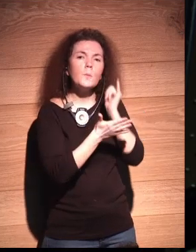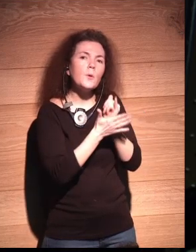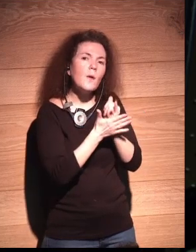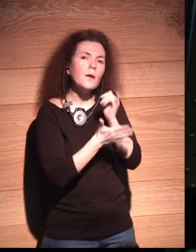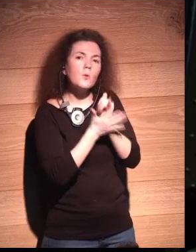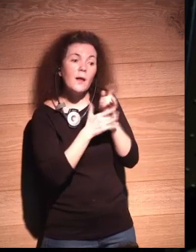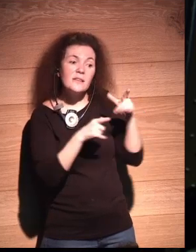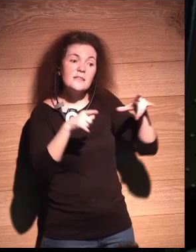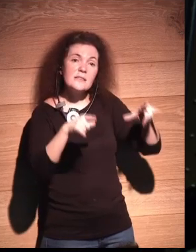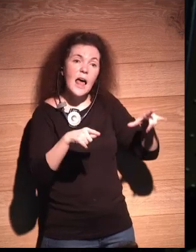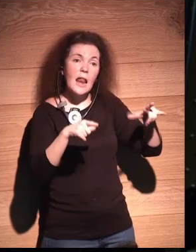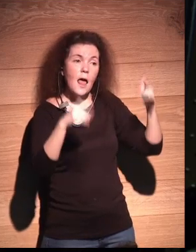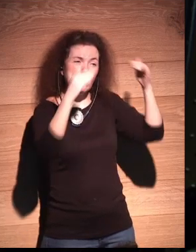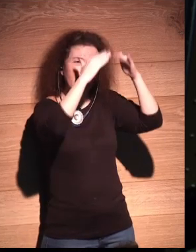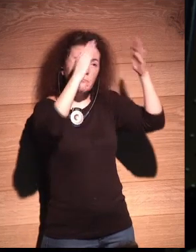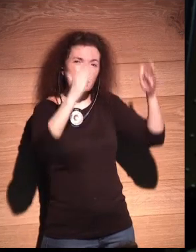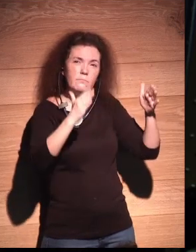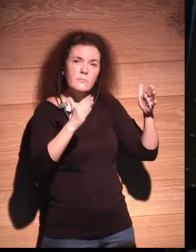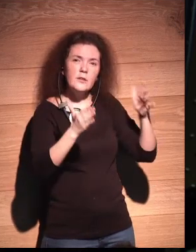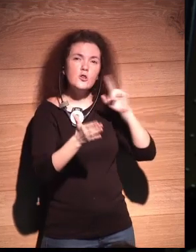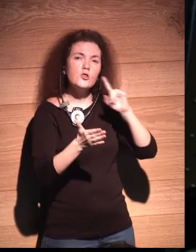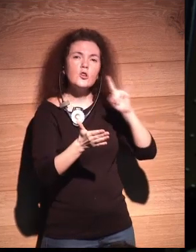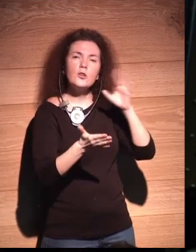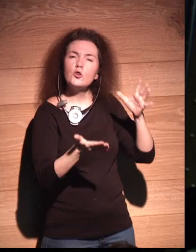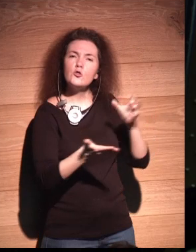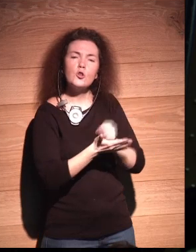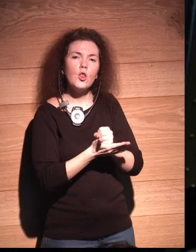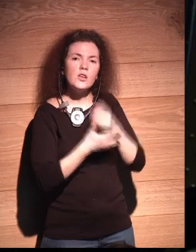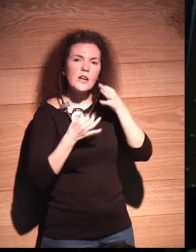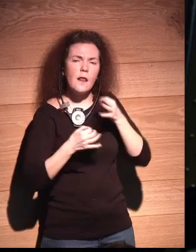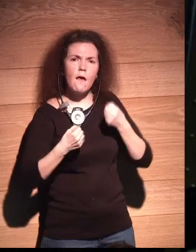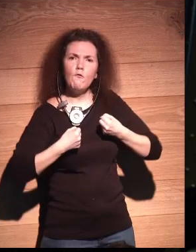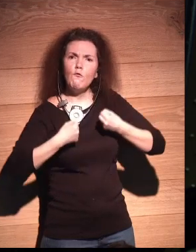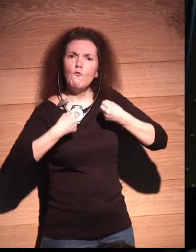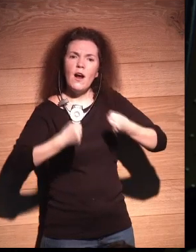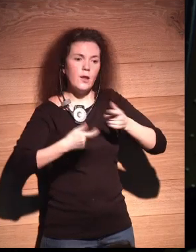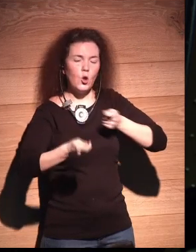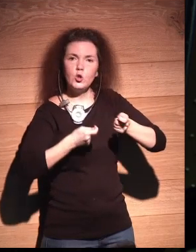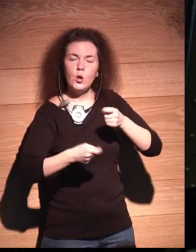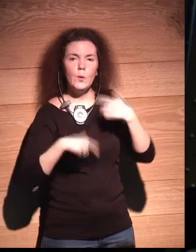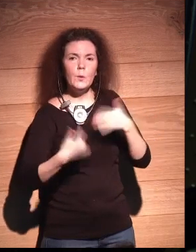this cathedral was just whoa. I couldn't control it. It was all